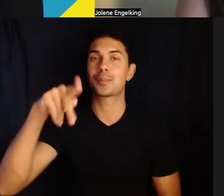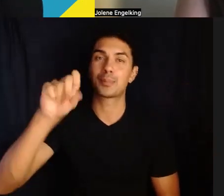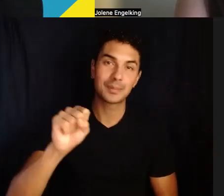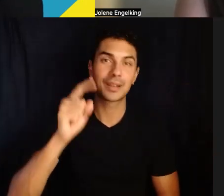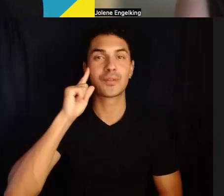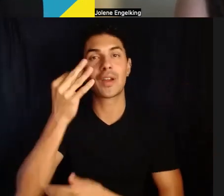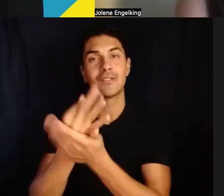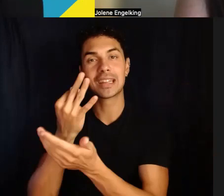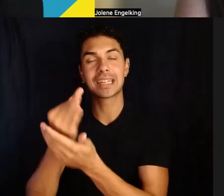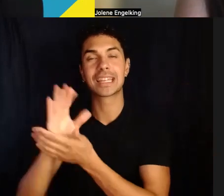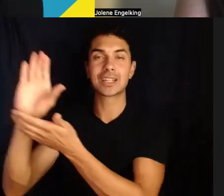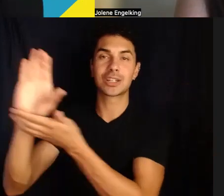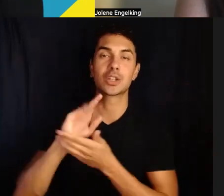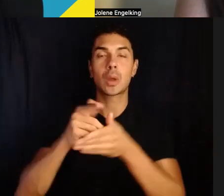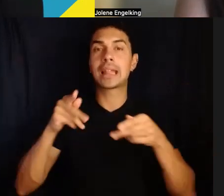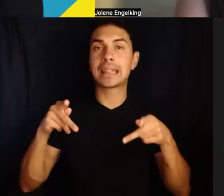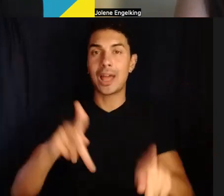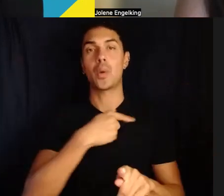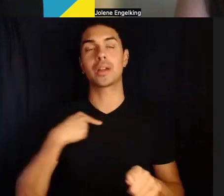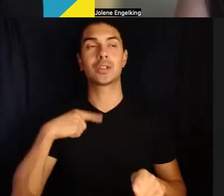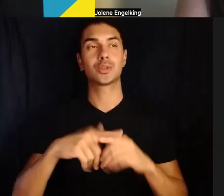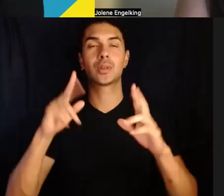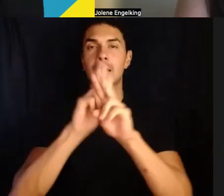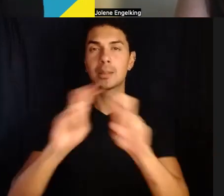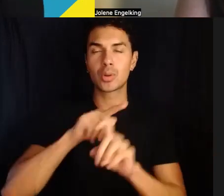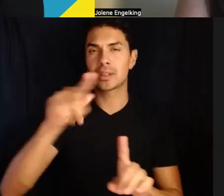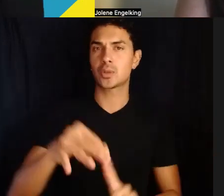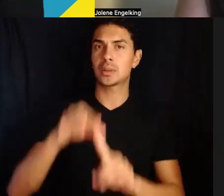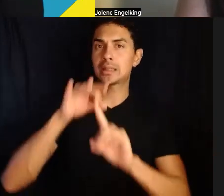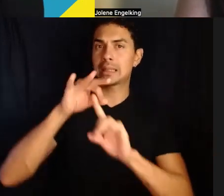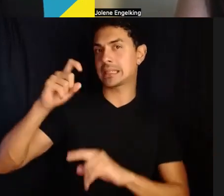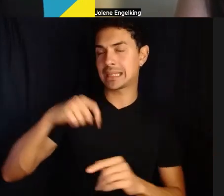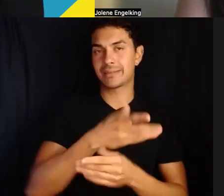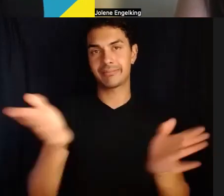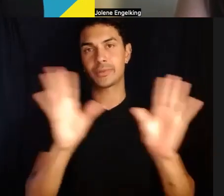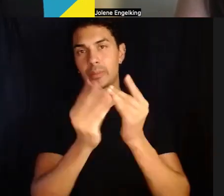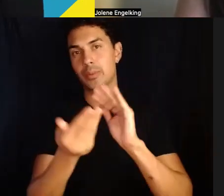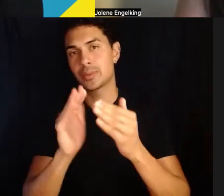the funding to allow us to really explore these unique needs in tribal communities. So thank you.